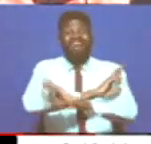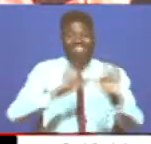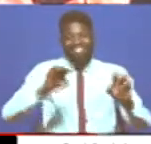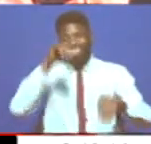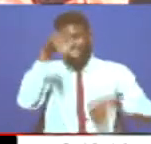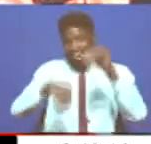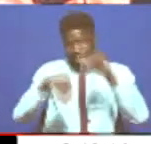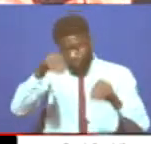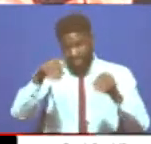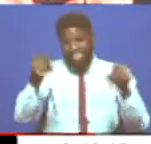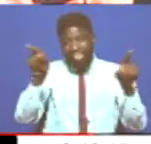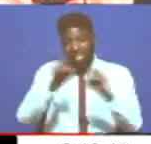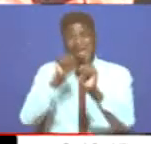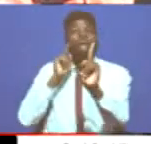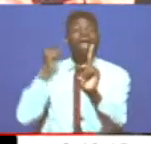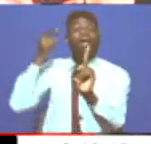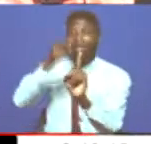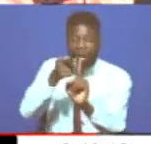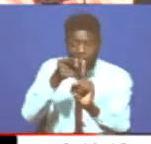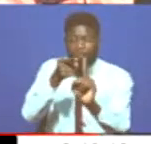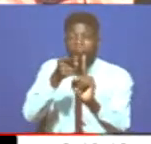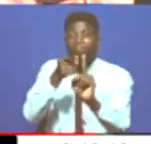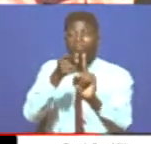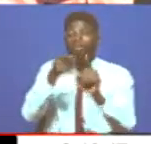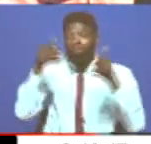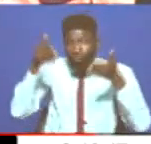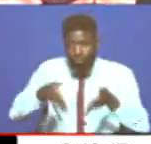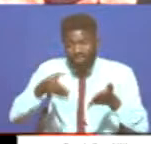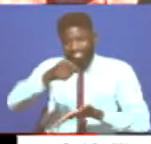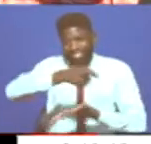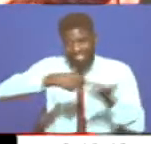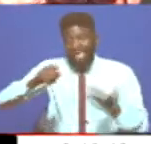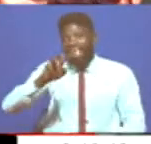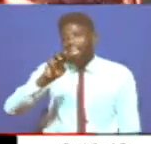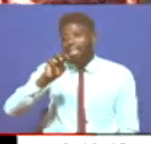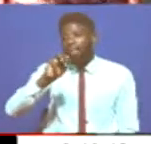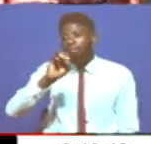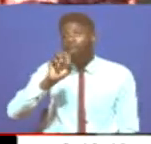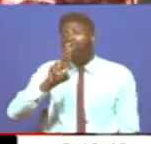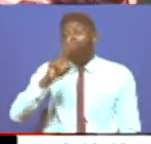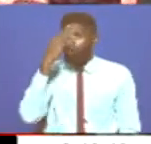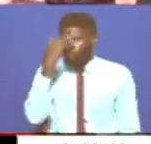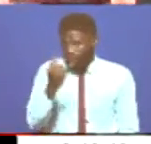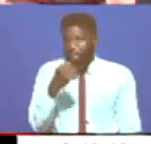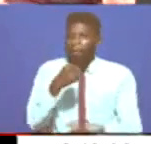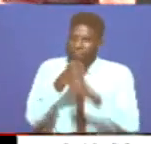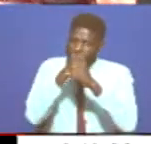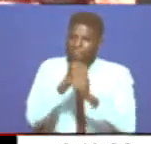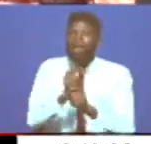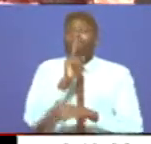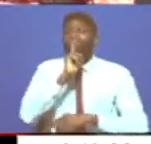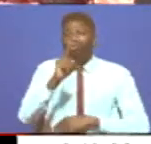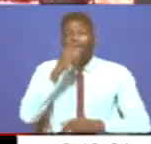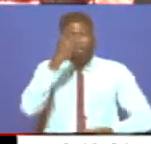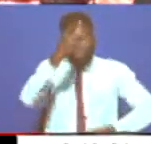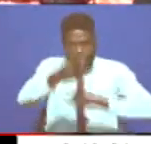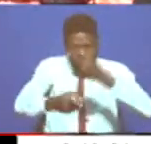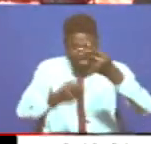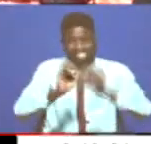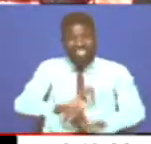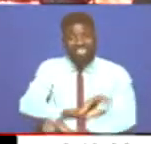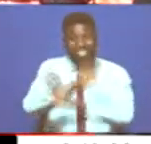the purpose of, say, the MOU today is to ensure transparency, especially in the area